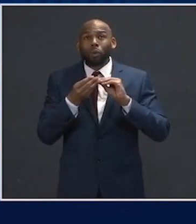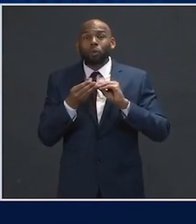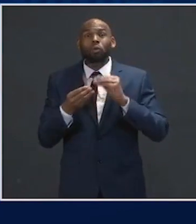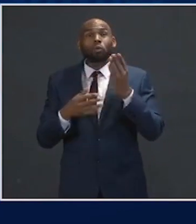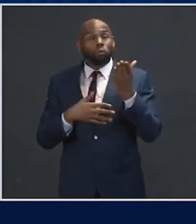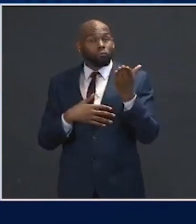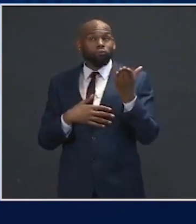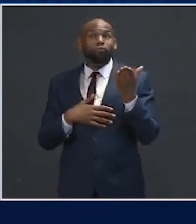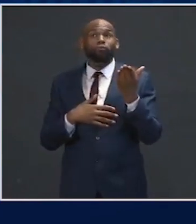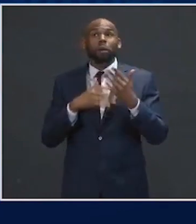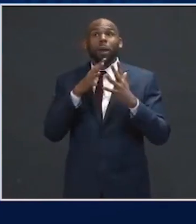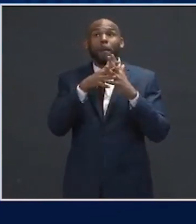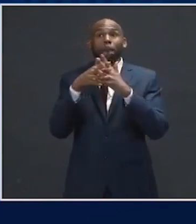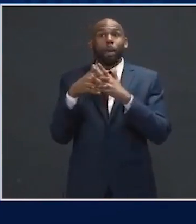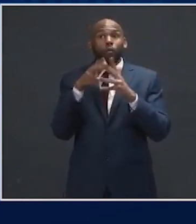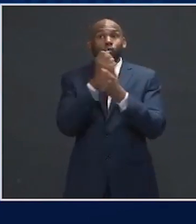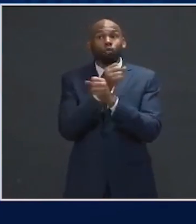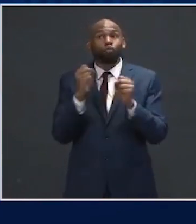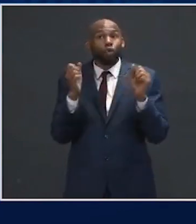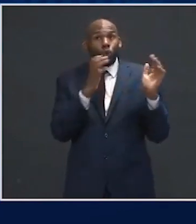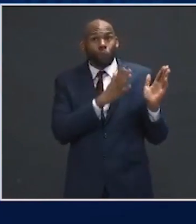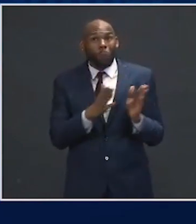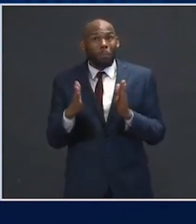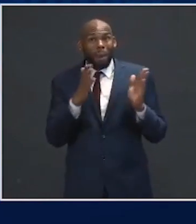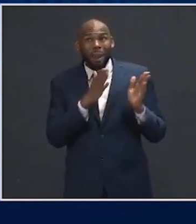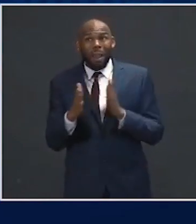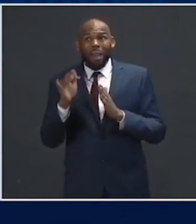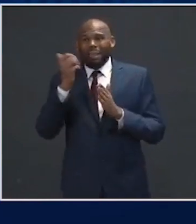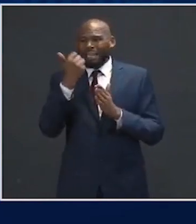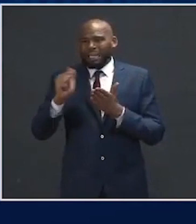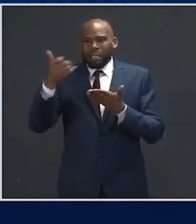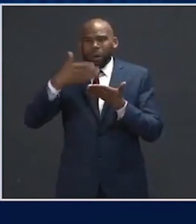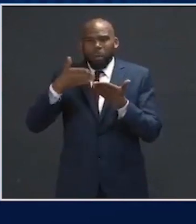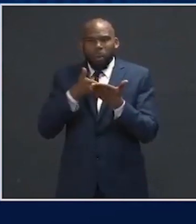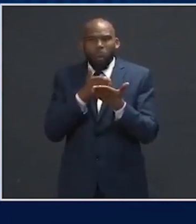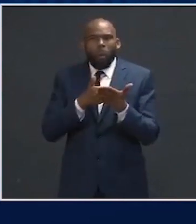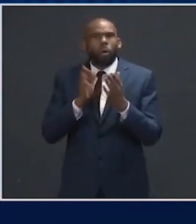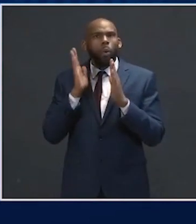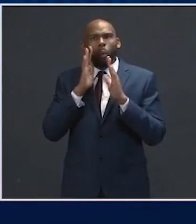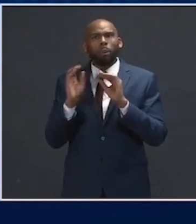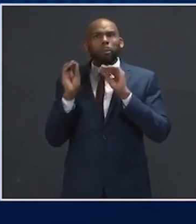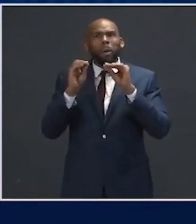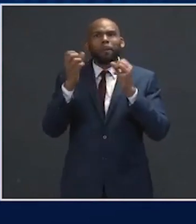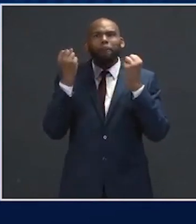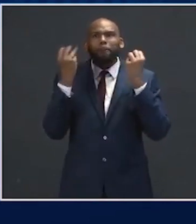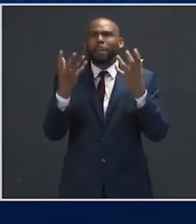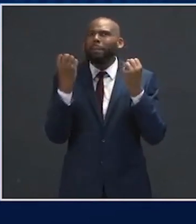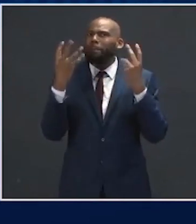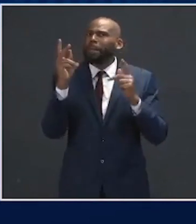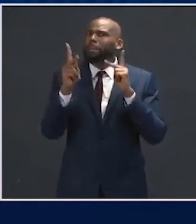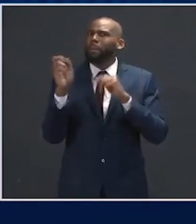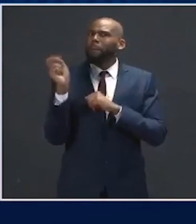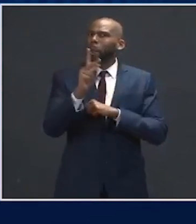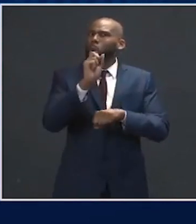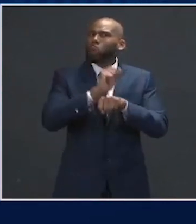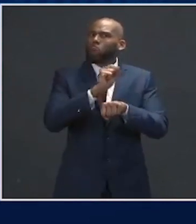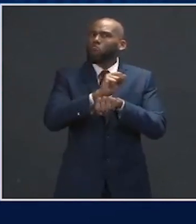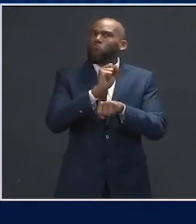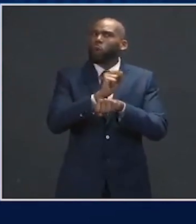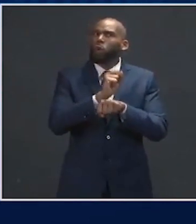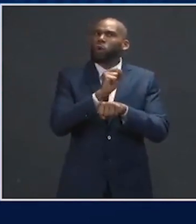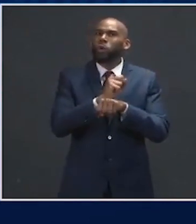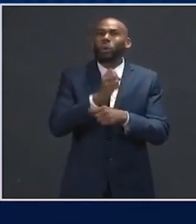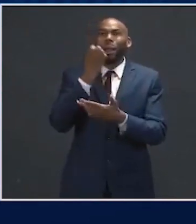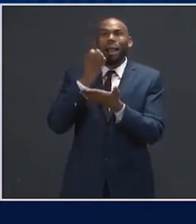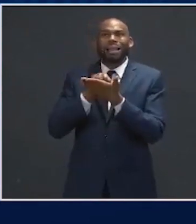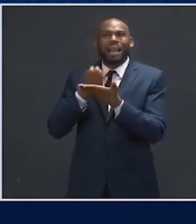American Rescue Plan, why there was a score of any component of it, would put millions of people to work. And that is also something that outside economists and